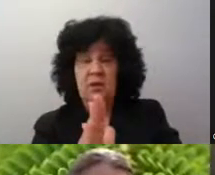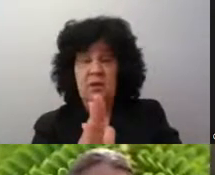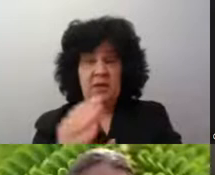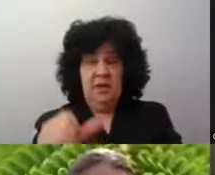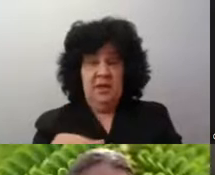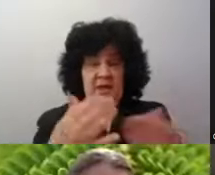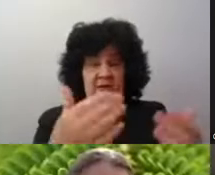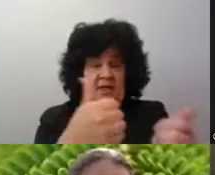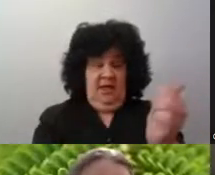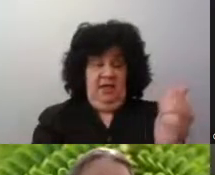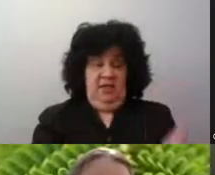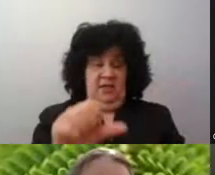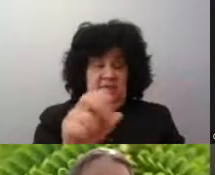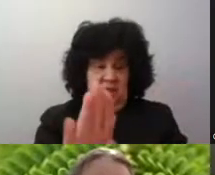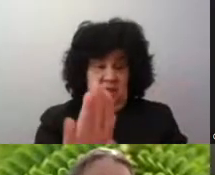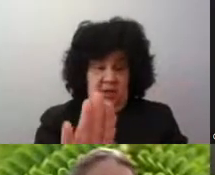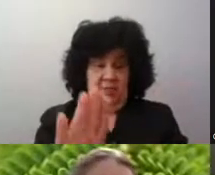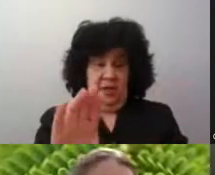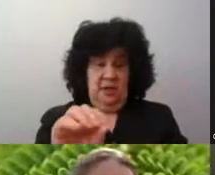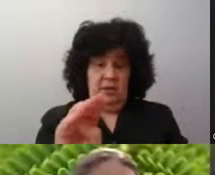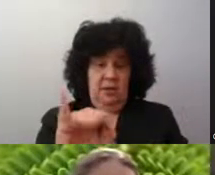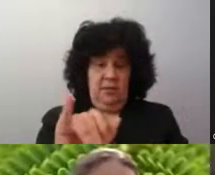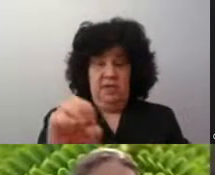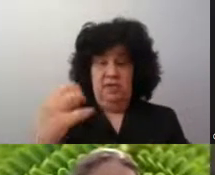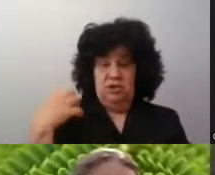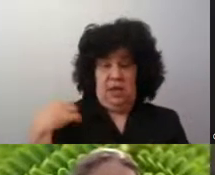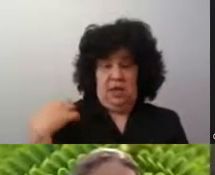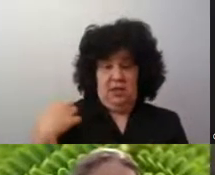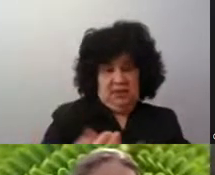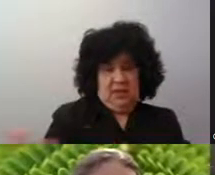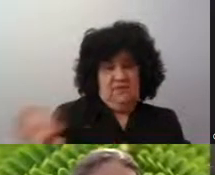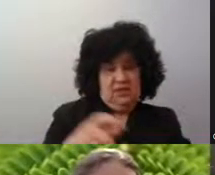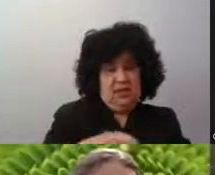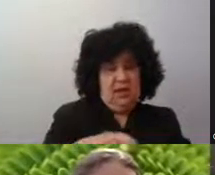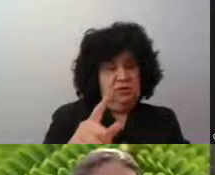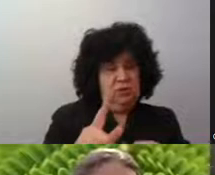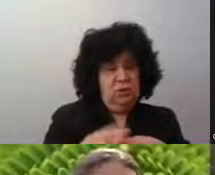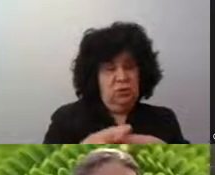chairs and co-chairs a minute or so to reintroduce themselves